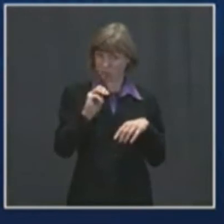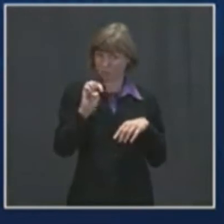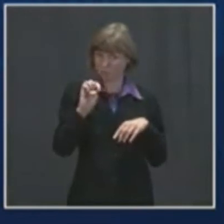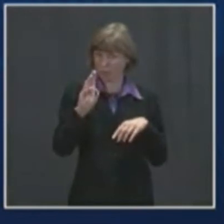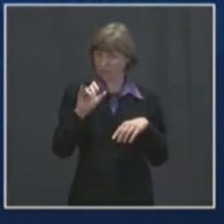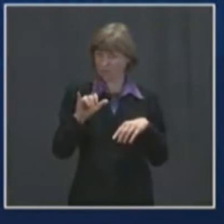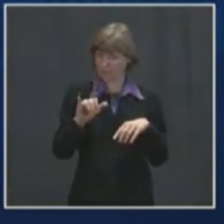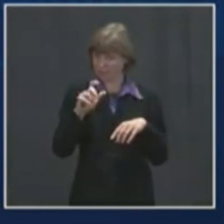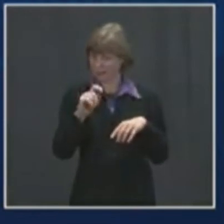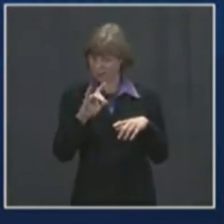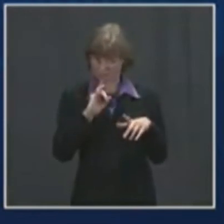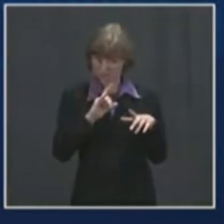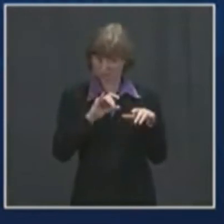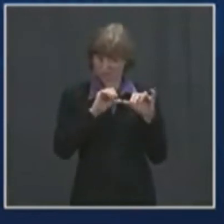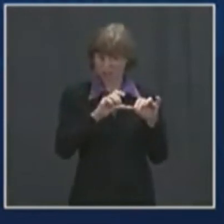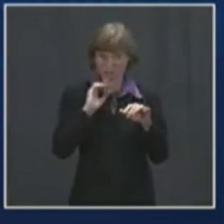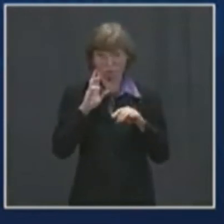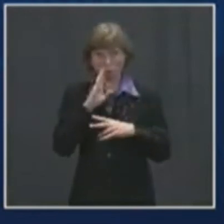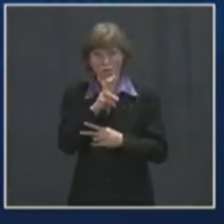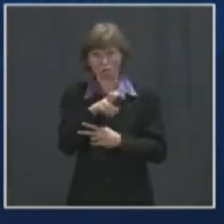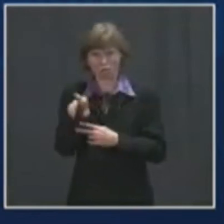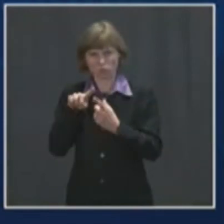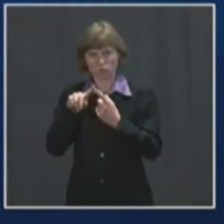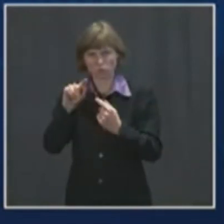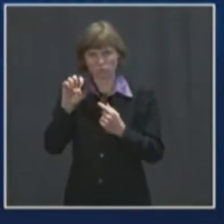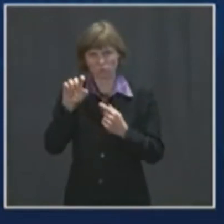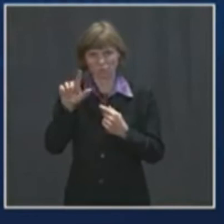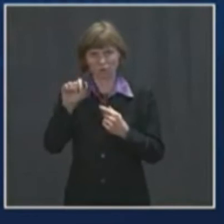great question. I have not talked to our national security team about it.